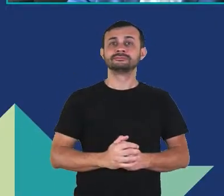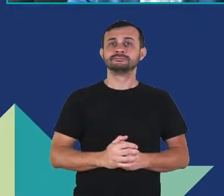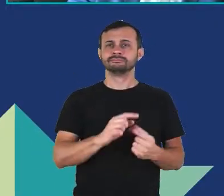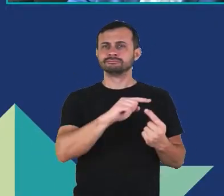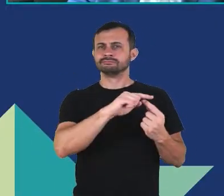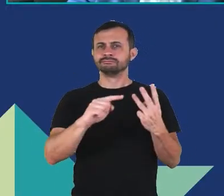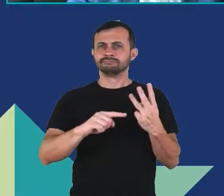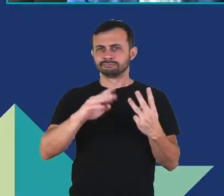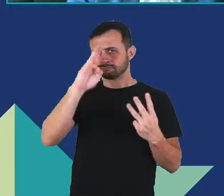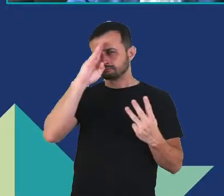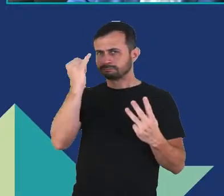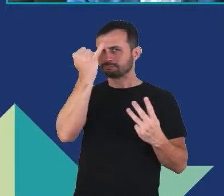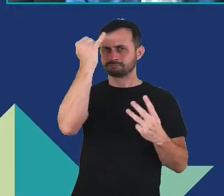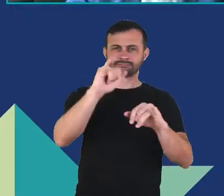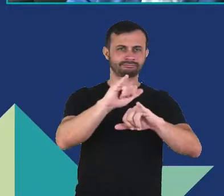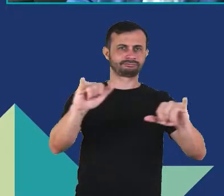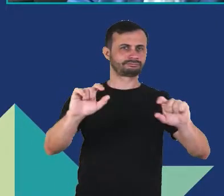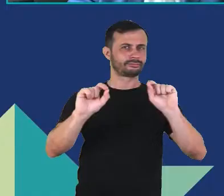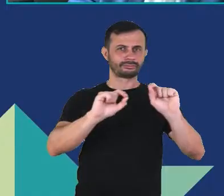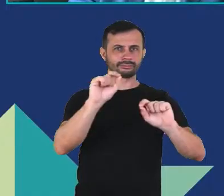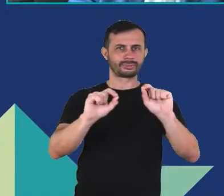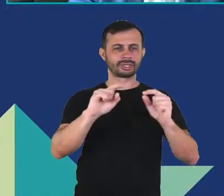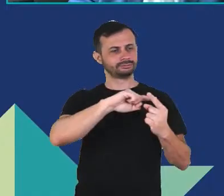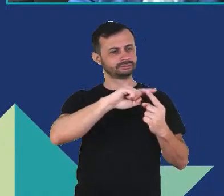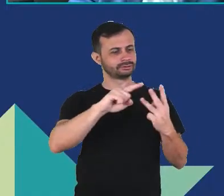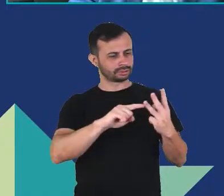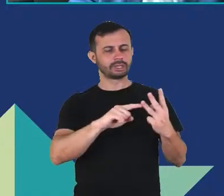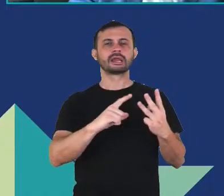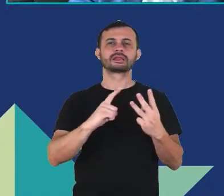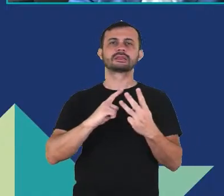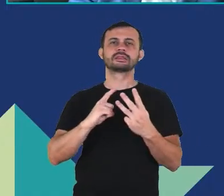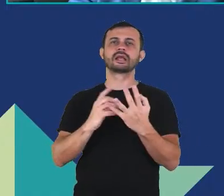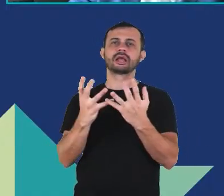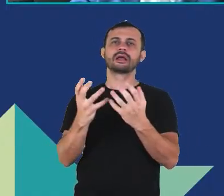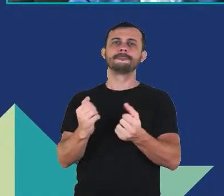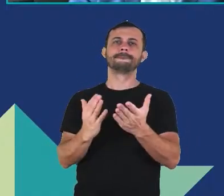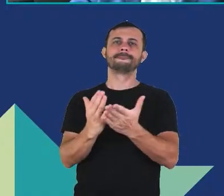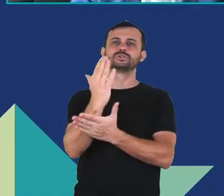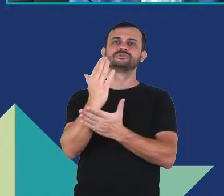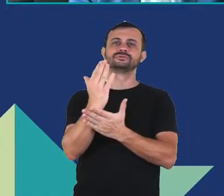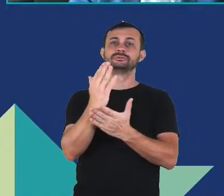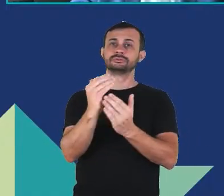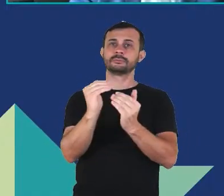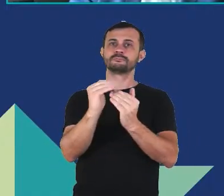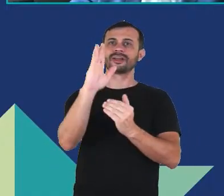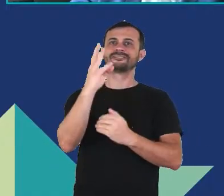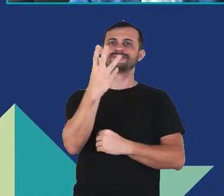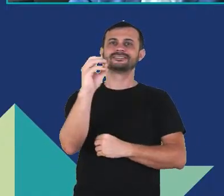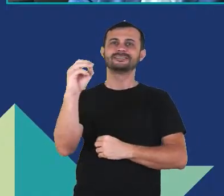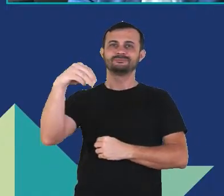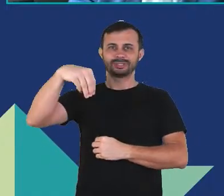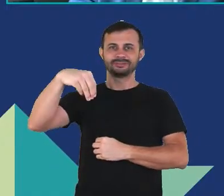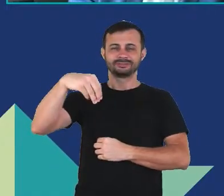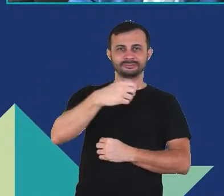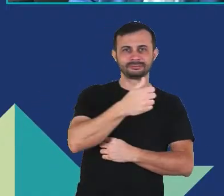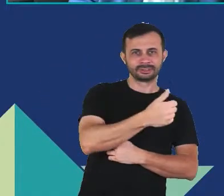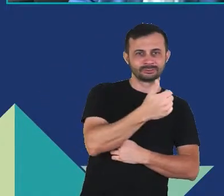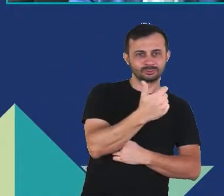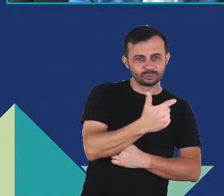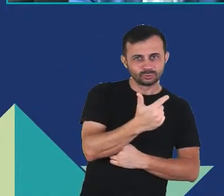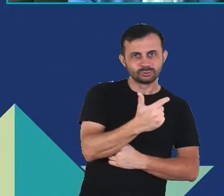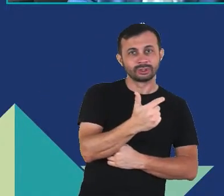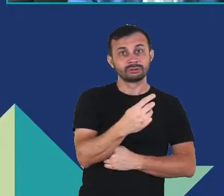to go over 300 meters. The first 2 are in Peru. The third one is in Chile.